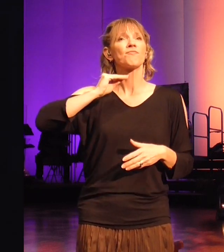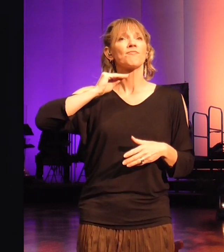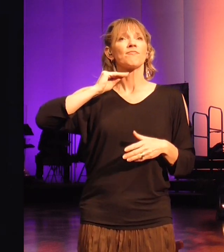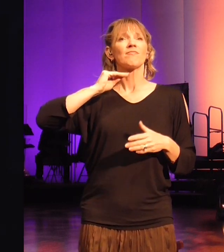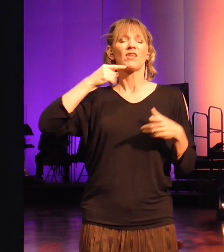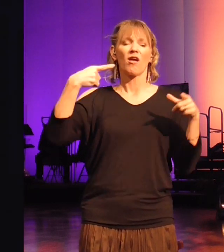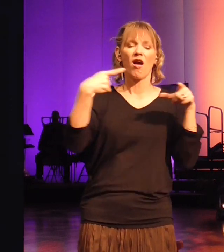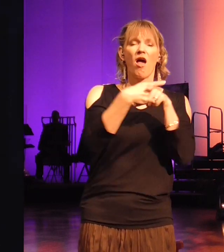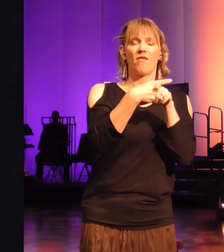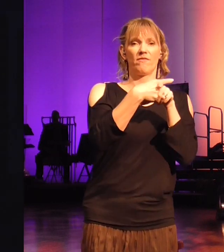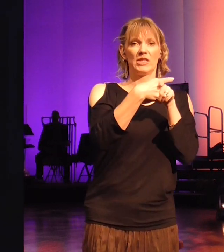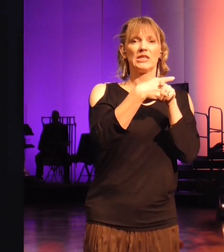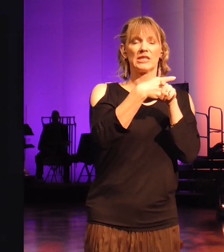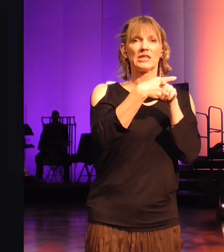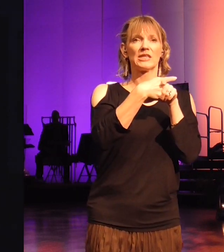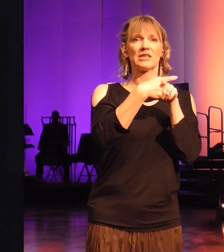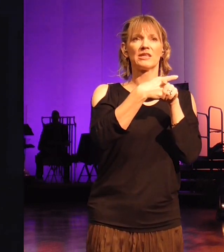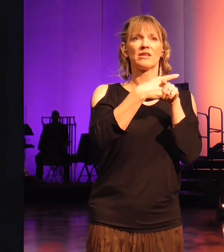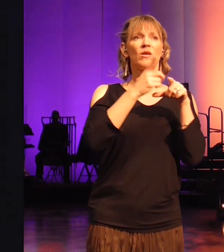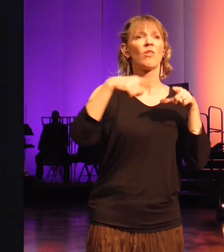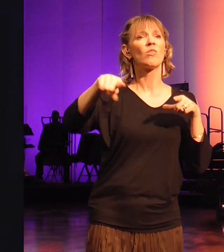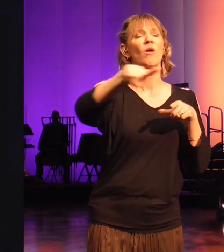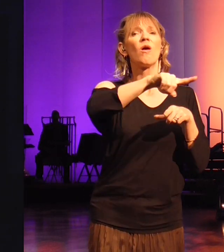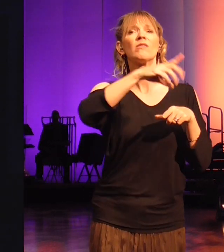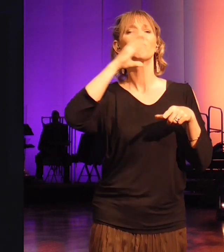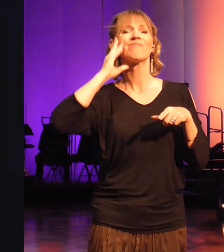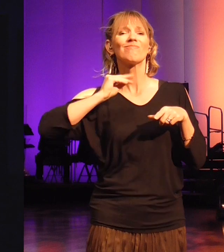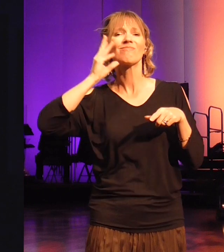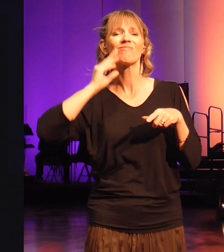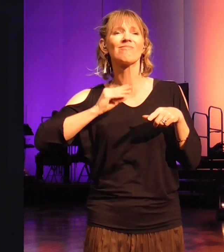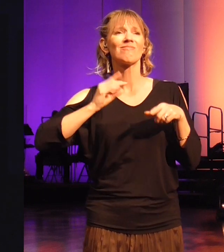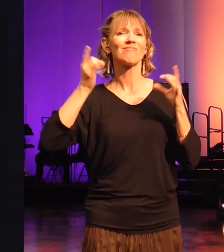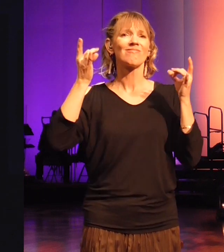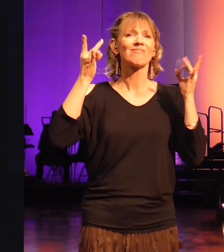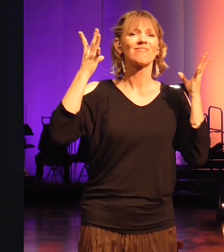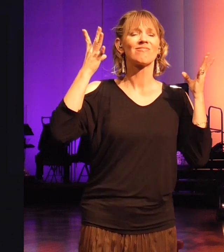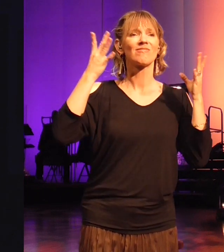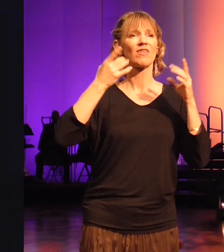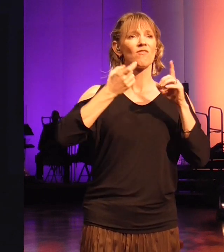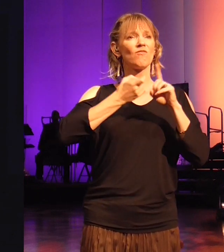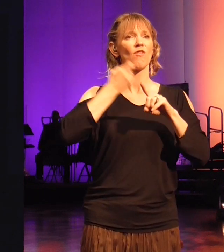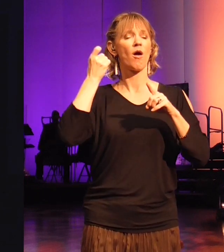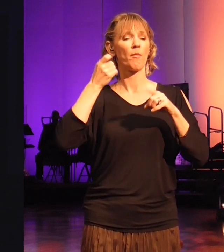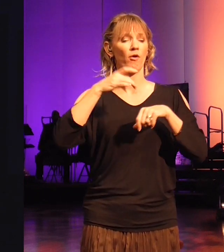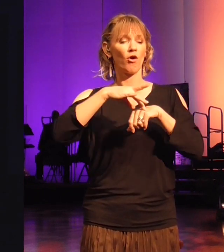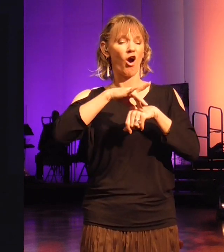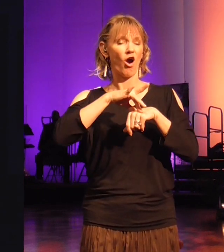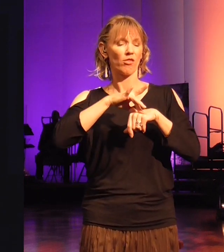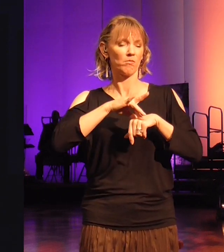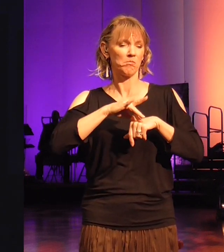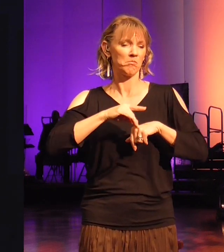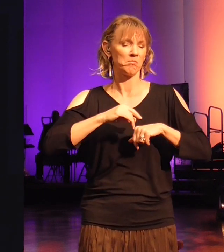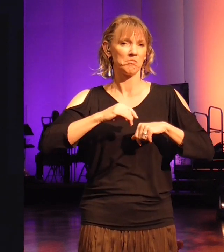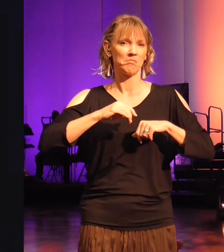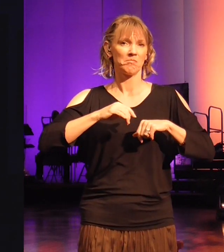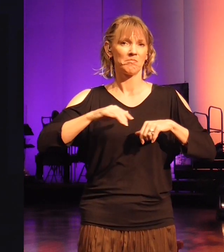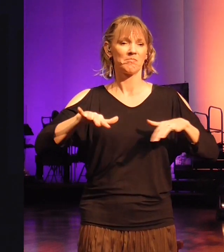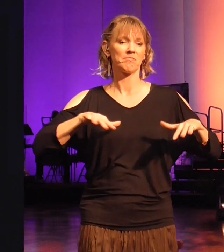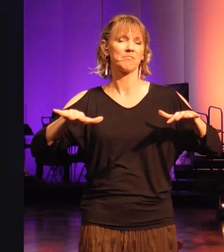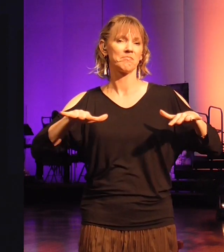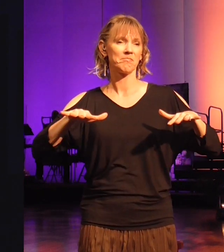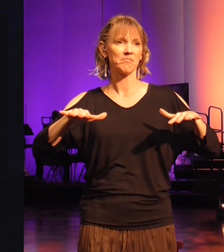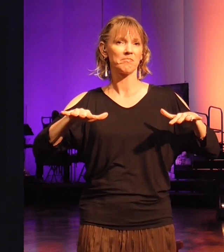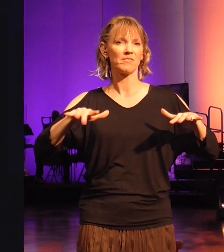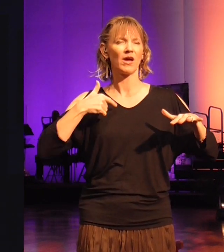conflicts, those who have experienced such rumble from the earth. I behold that spirit is holding